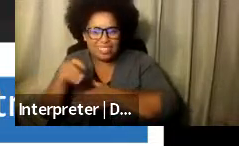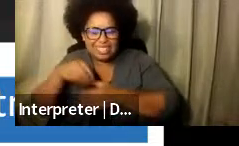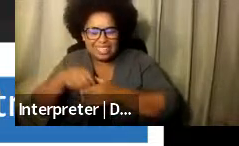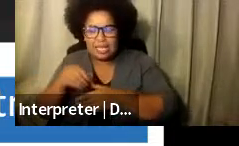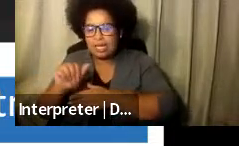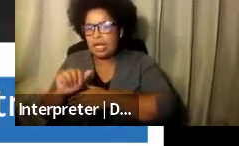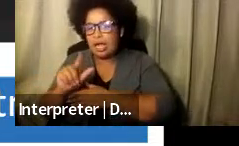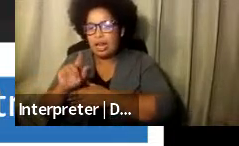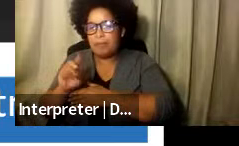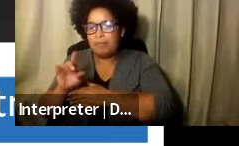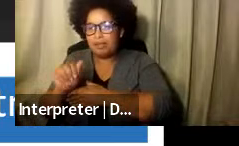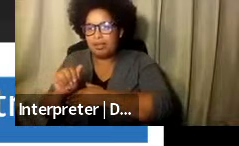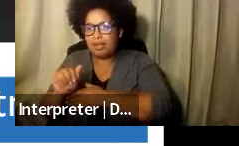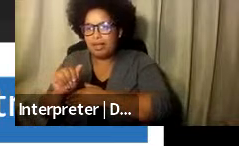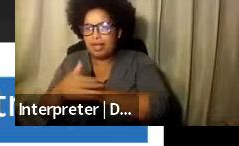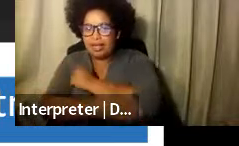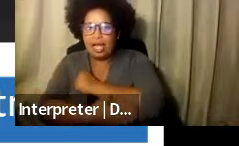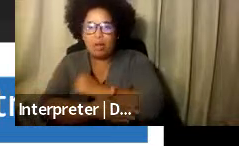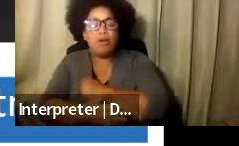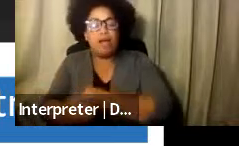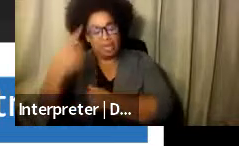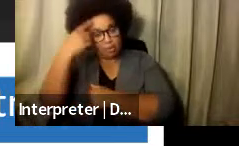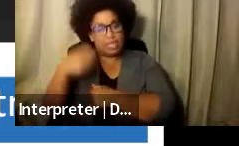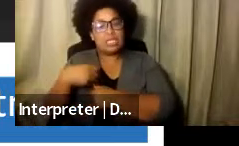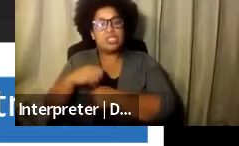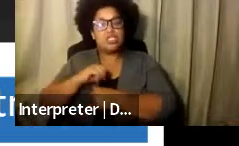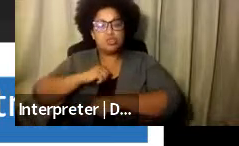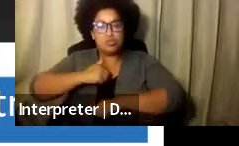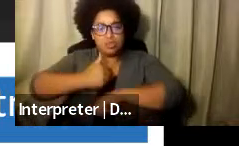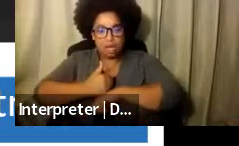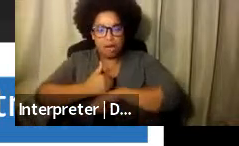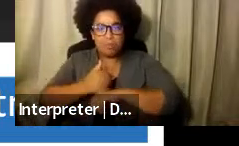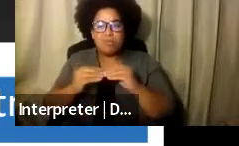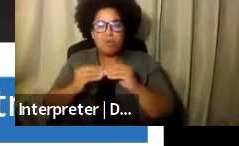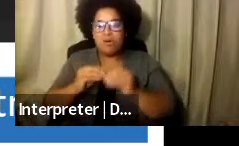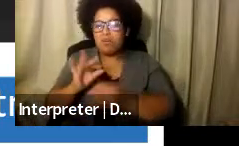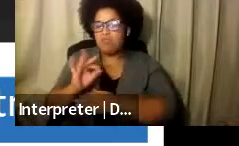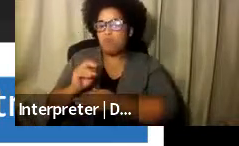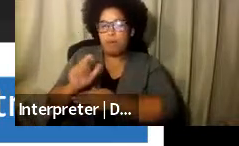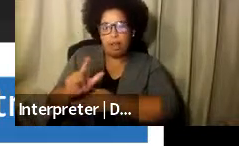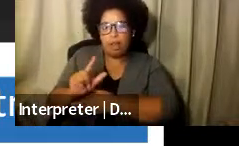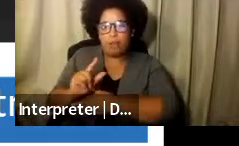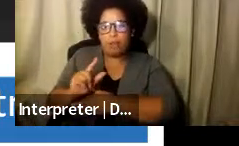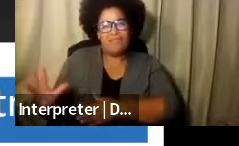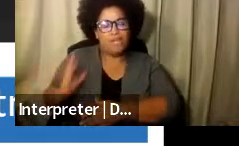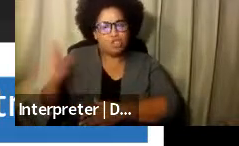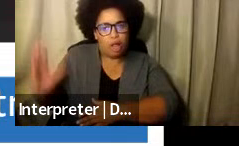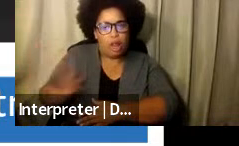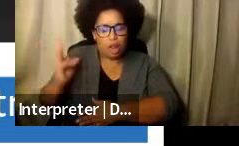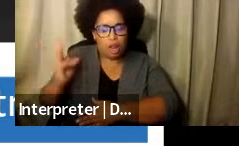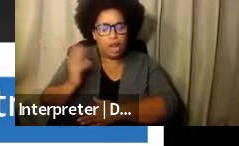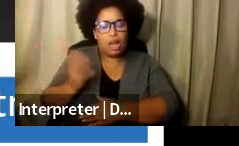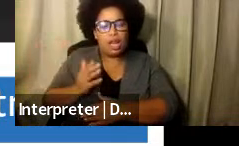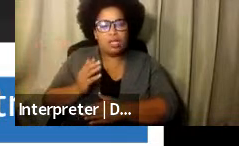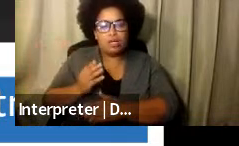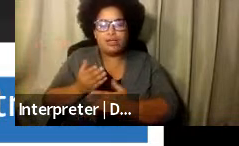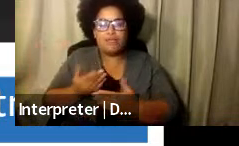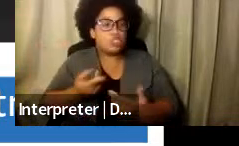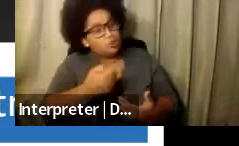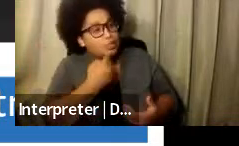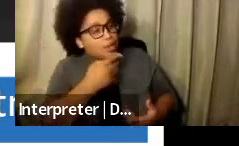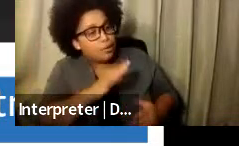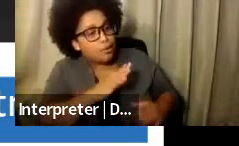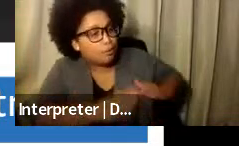I think we need to formalize and make uniform those materials versus sort of saying, like, what are you going to say to